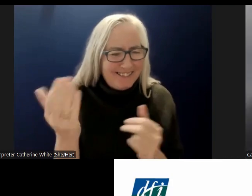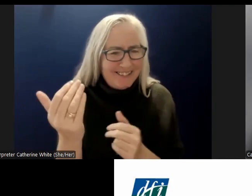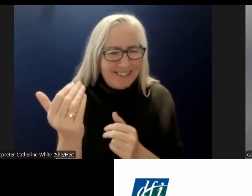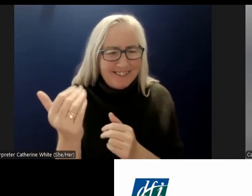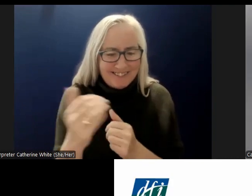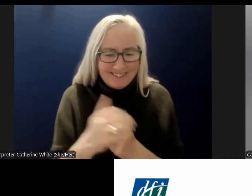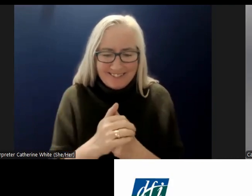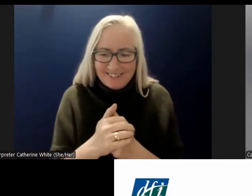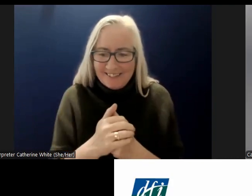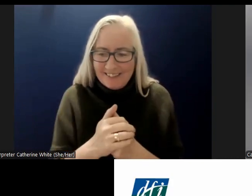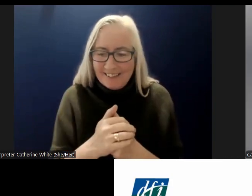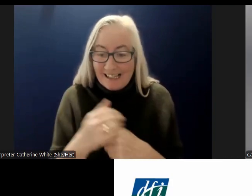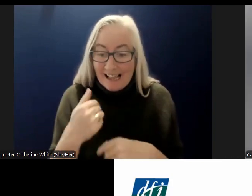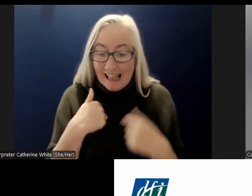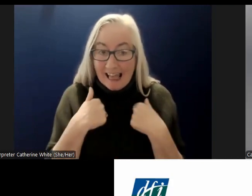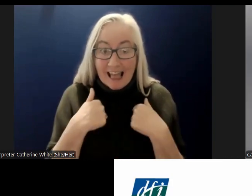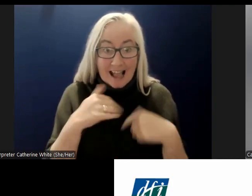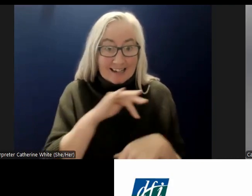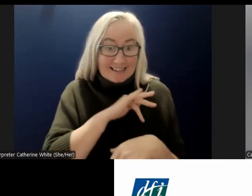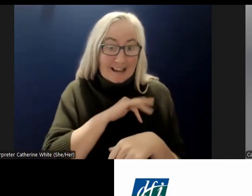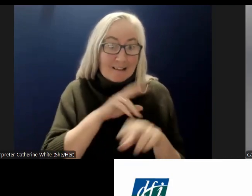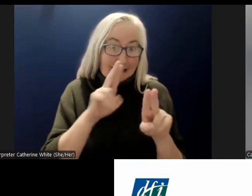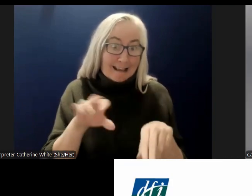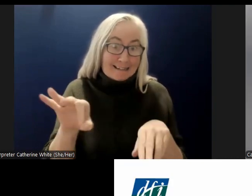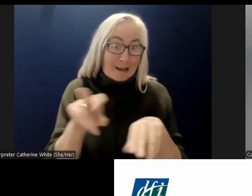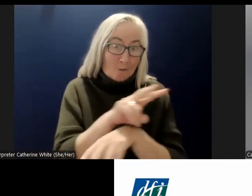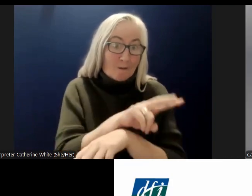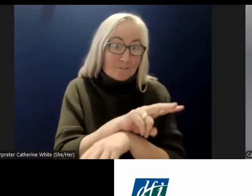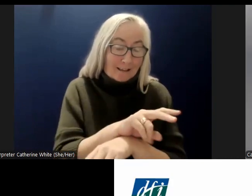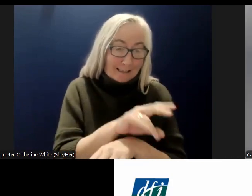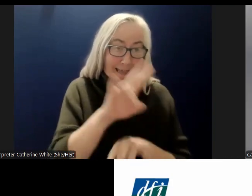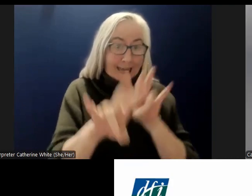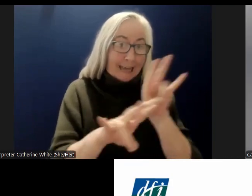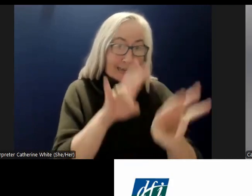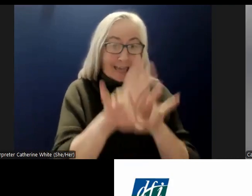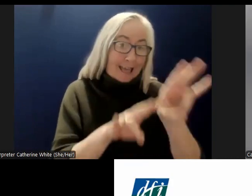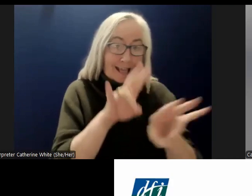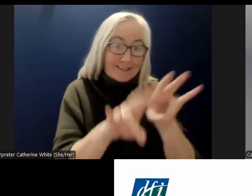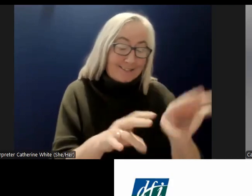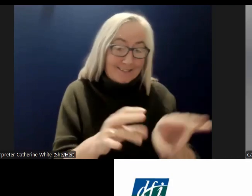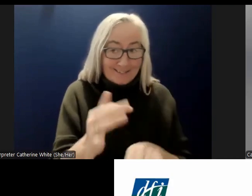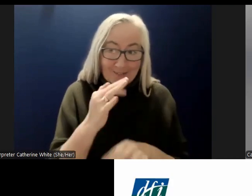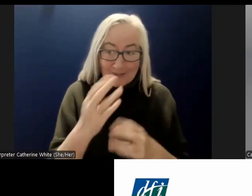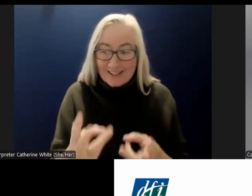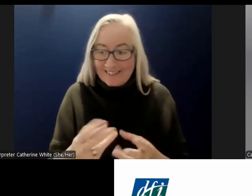I can take over this whole session now and just keep asking loads of questions. I don't want to have to do that.